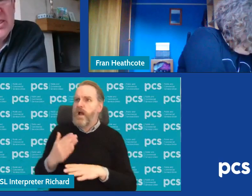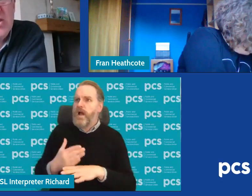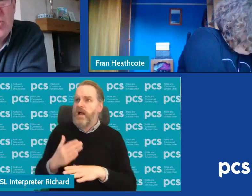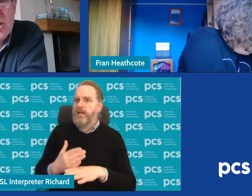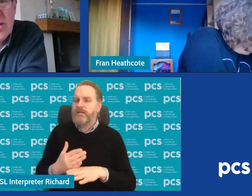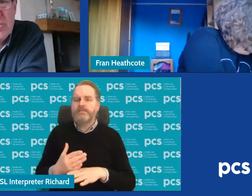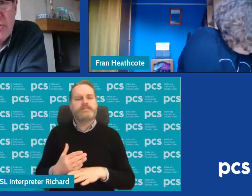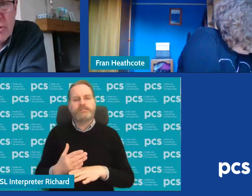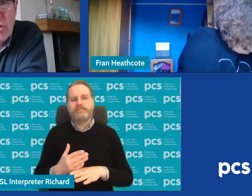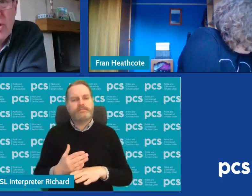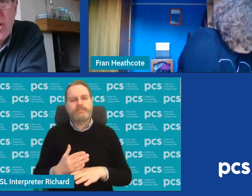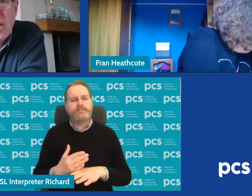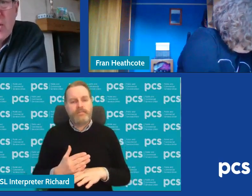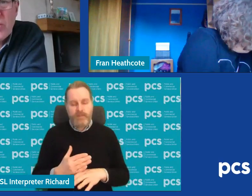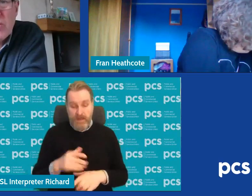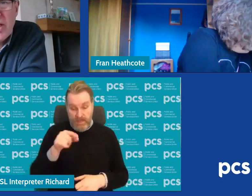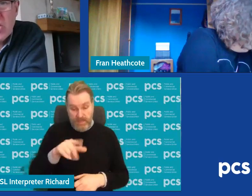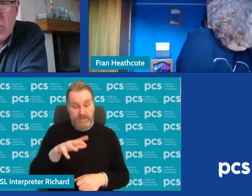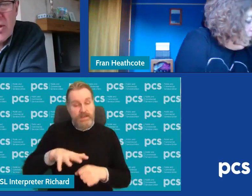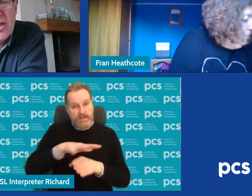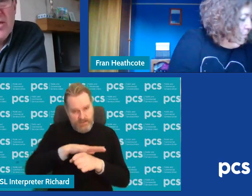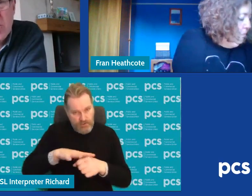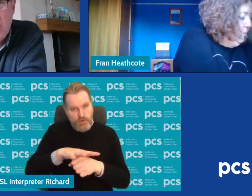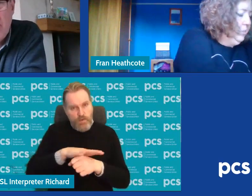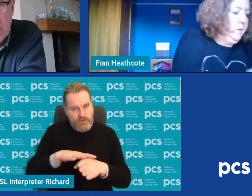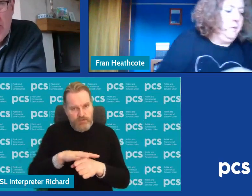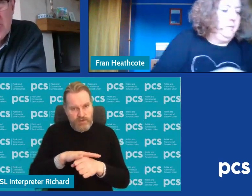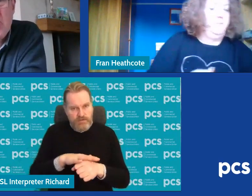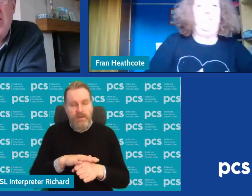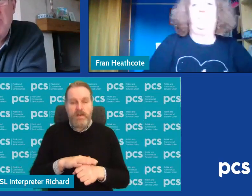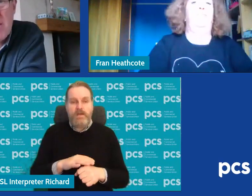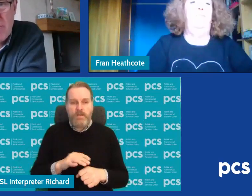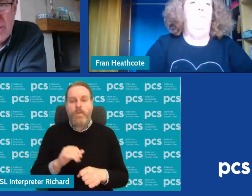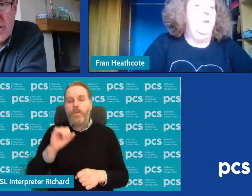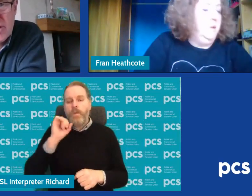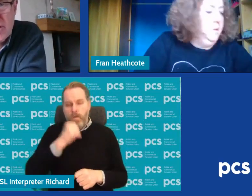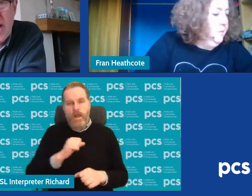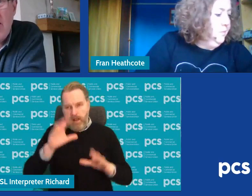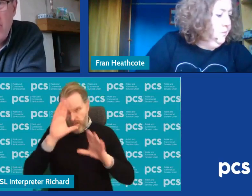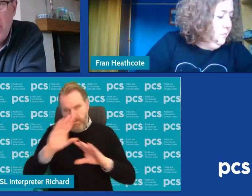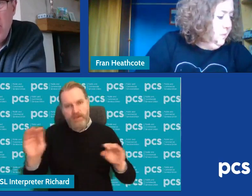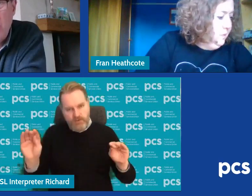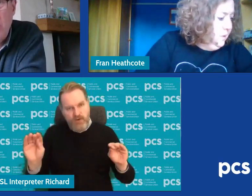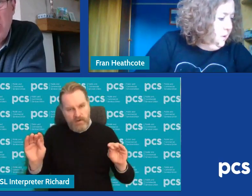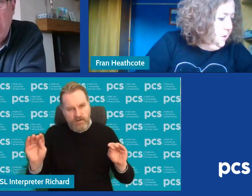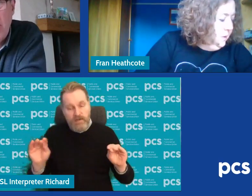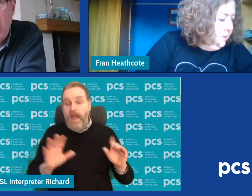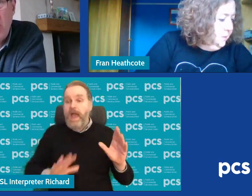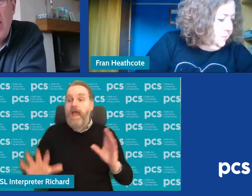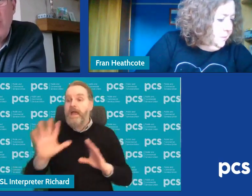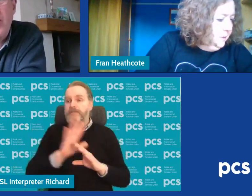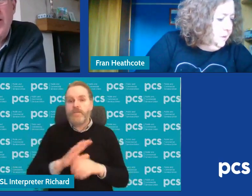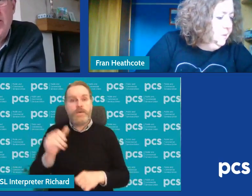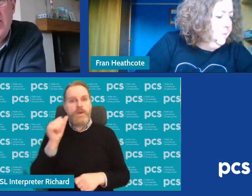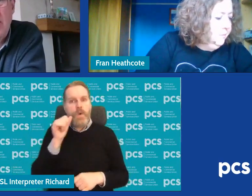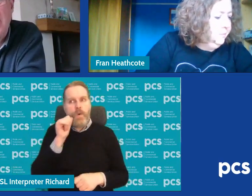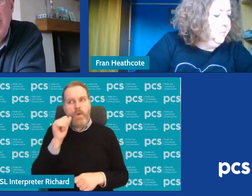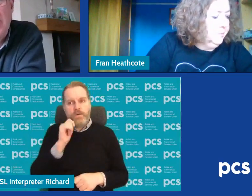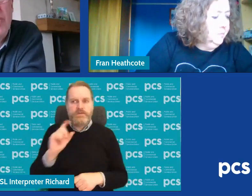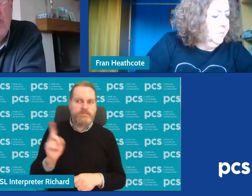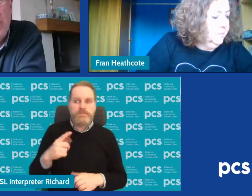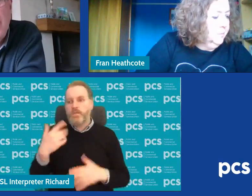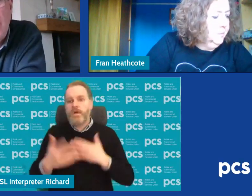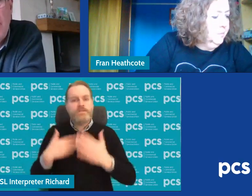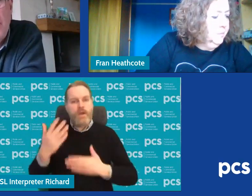been in a situation like this before, we will make sure with individual employers as well as members that everybody knows what's going on and we consult